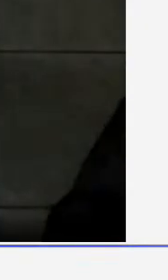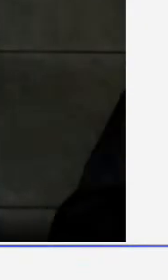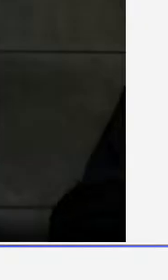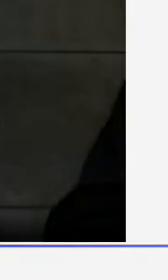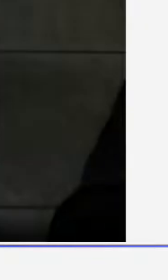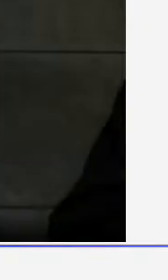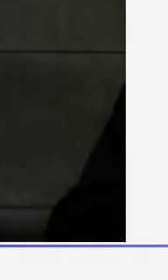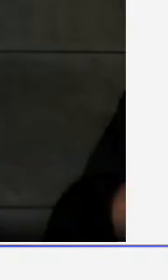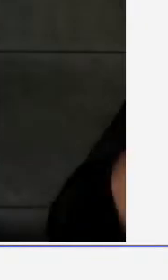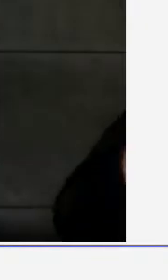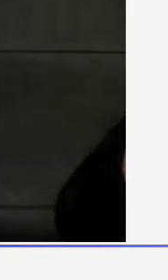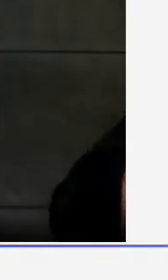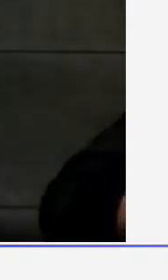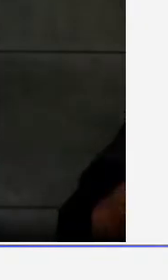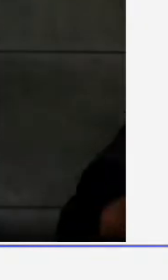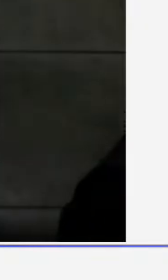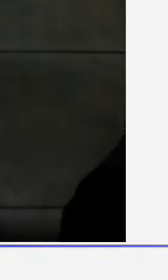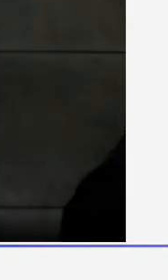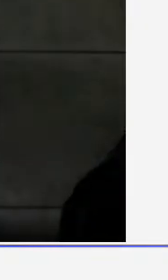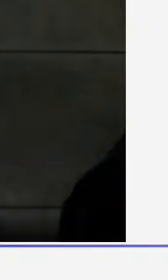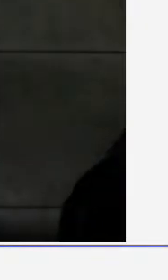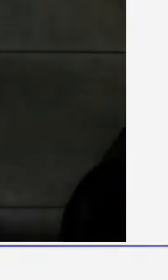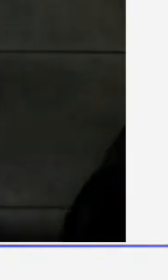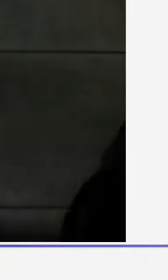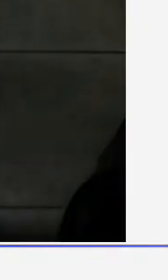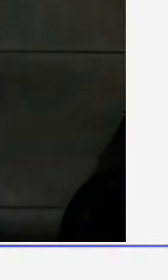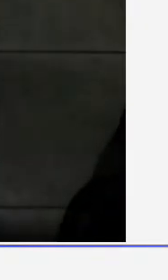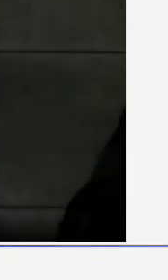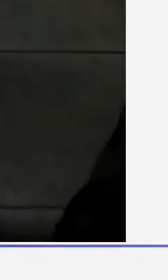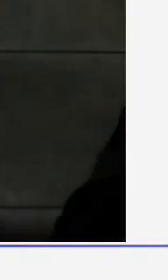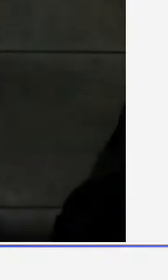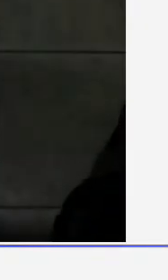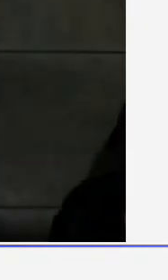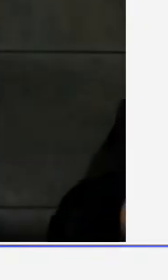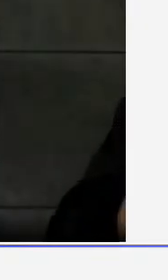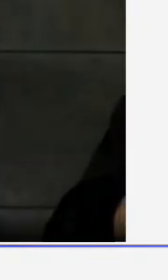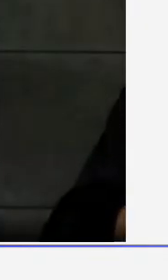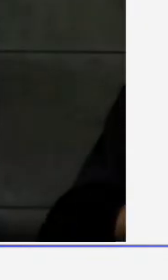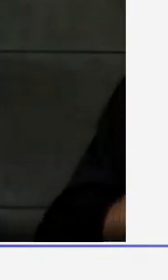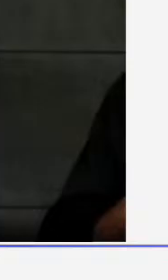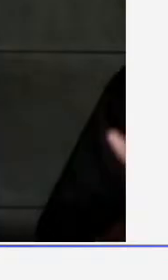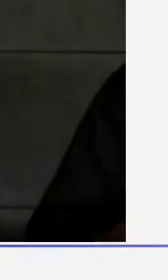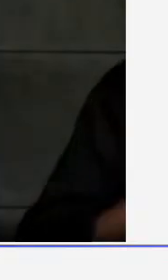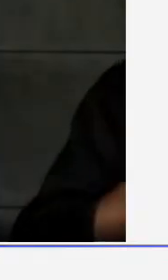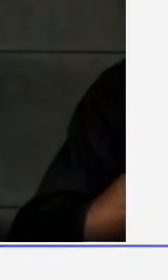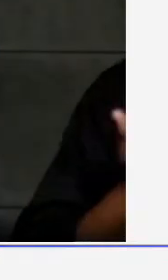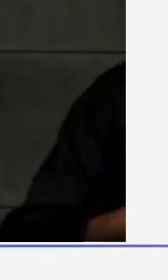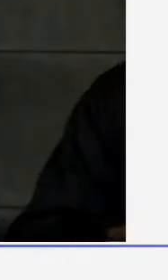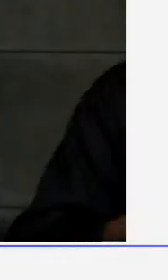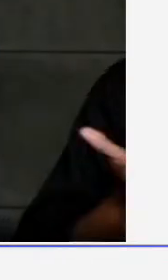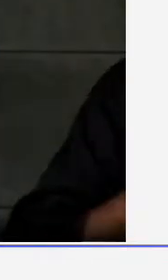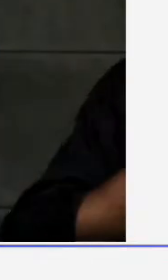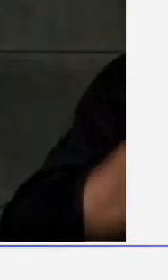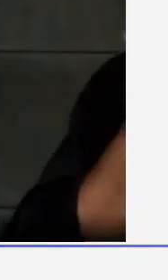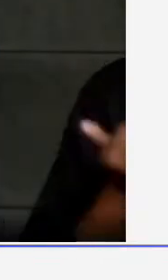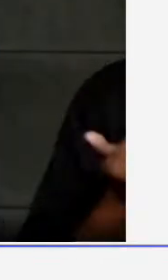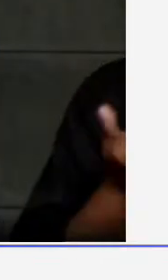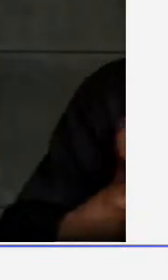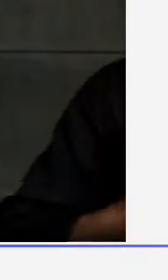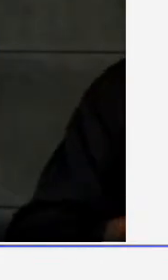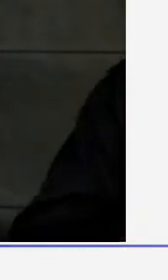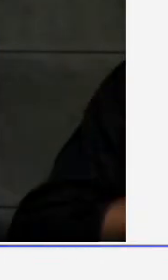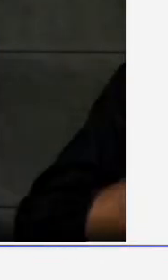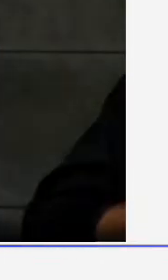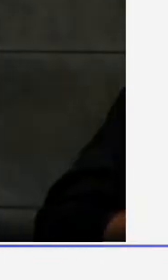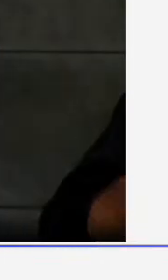about the modeling. Laura mentioned the incredible HAFS model. The modeling has never been better. Our service has never been better. Our ability to serve this country has